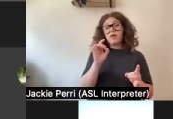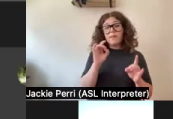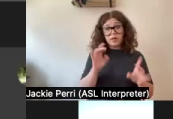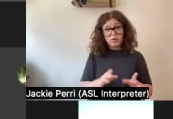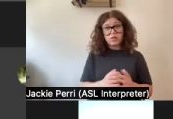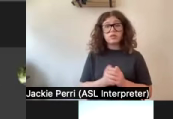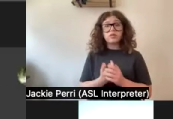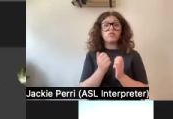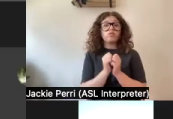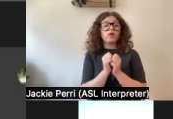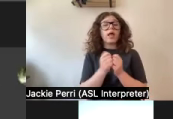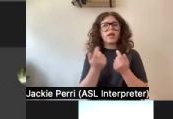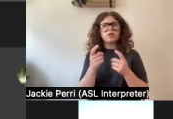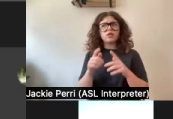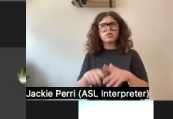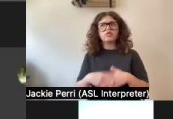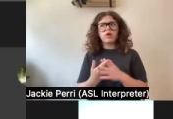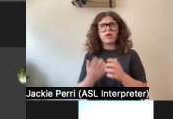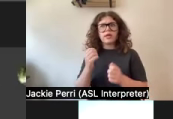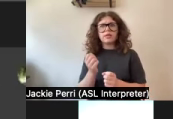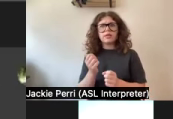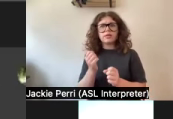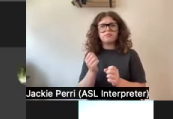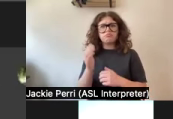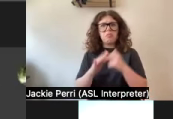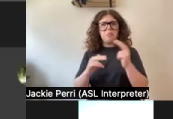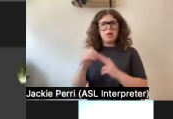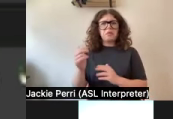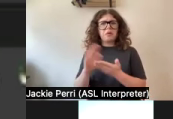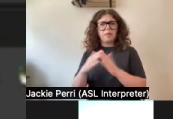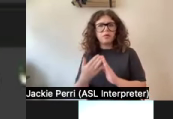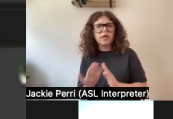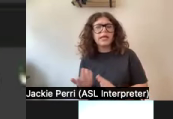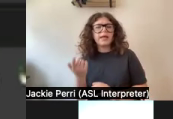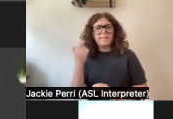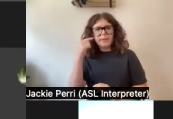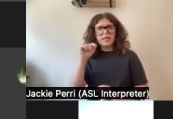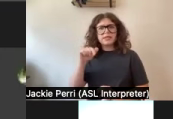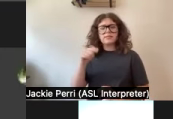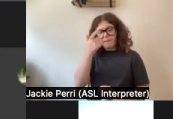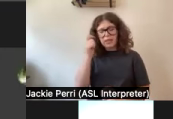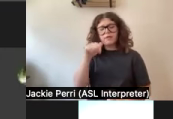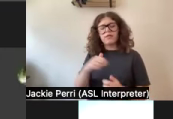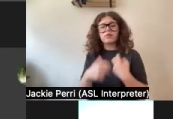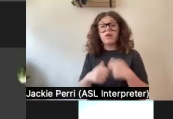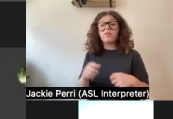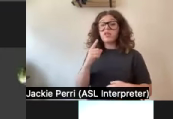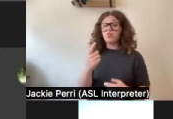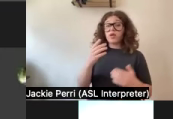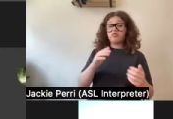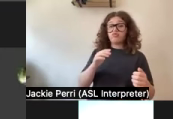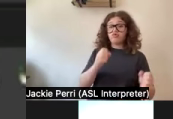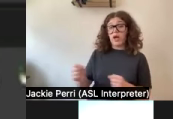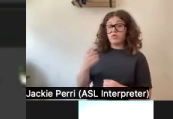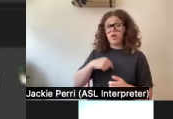one another to address this problem, which is significant. So that's one strategy that we've been doing.